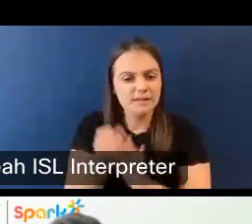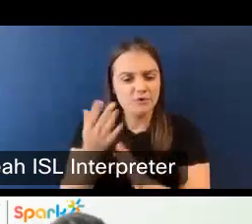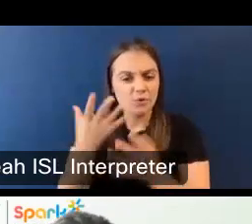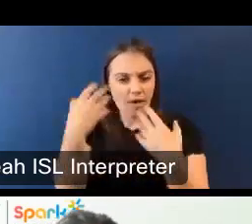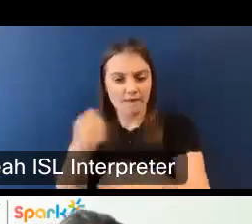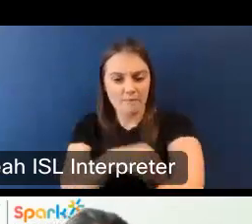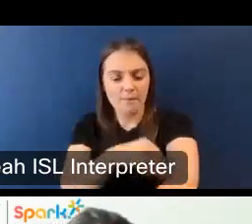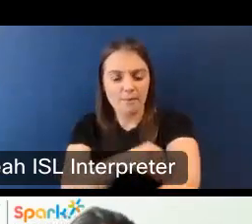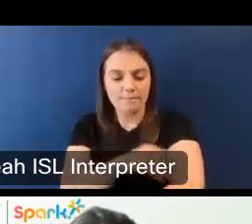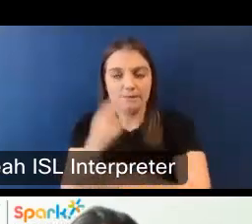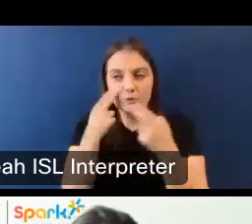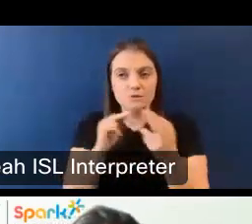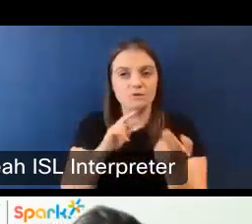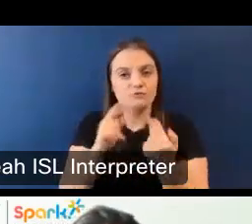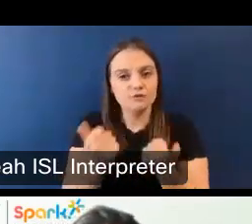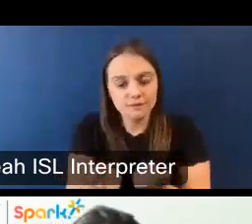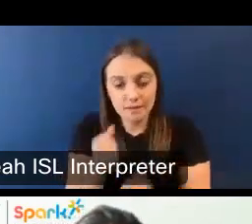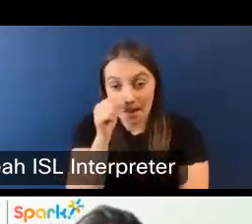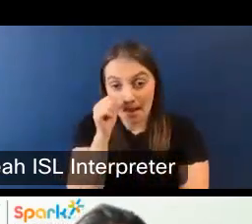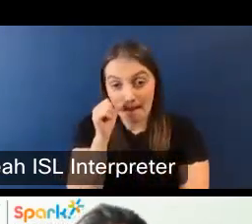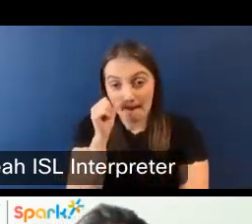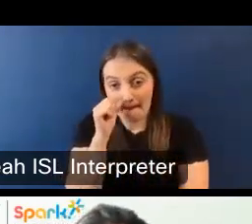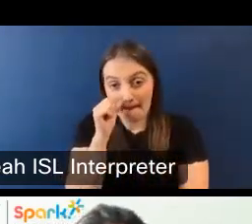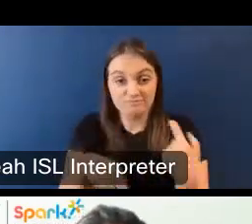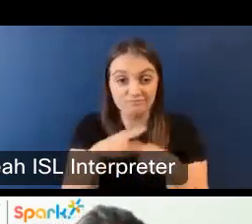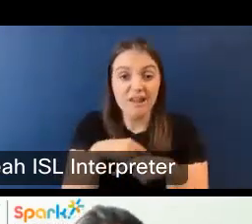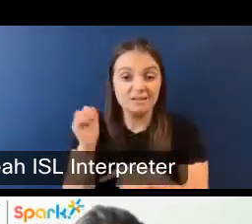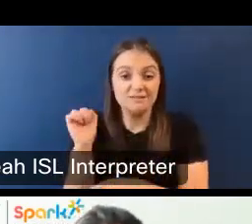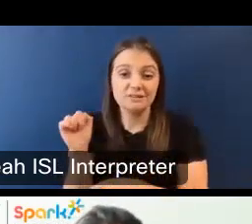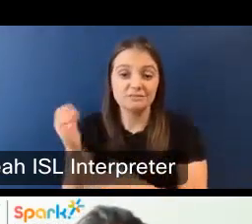at addressing, and I think everyone here is very much au fait and